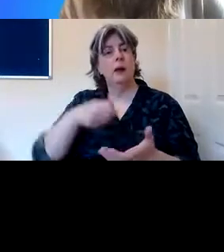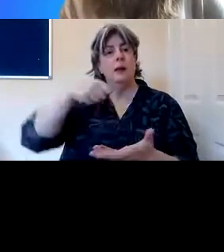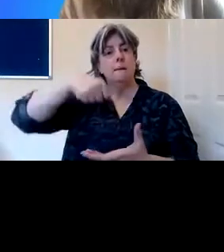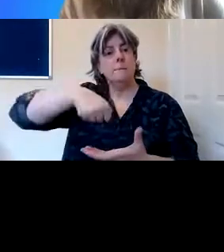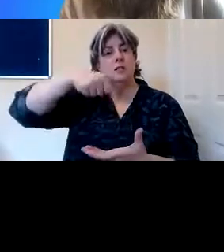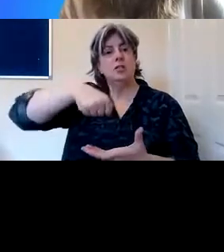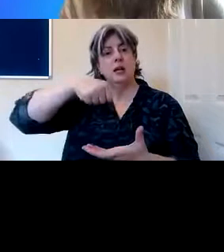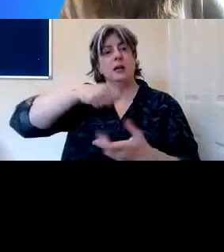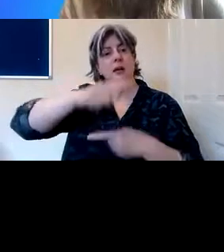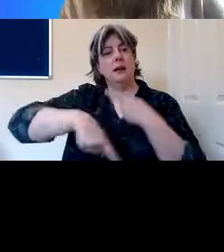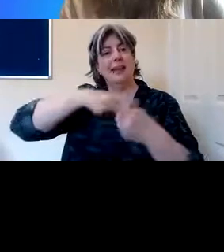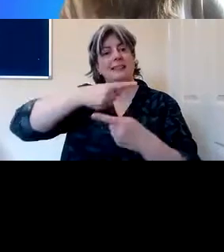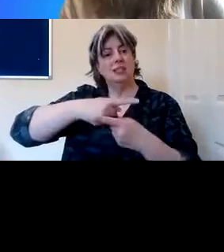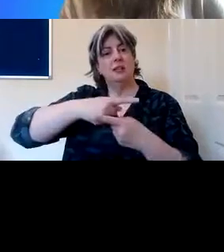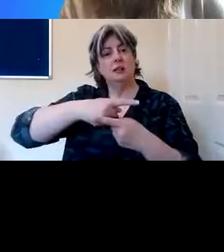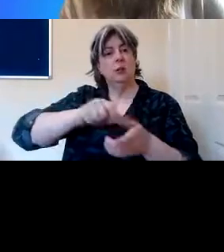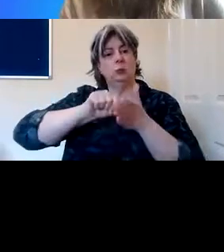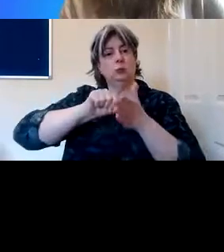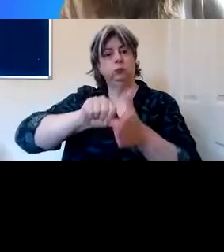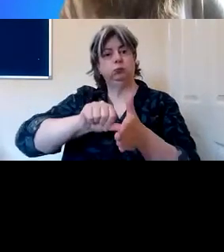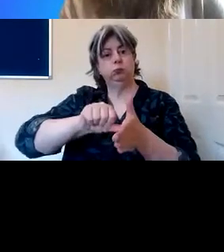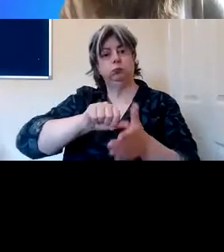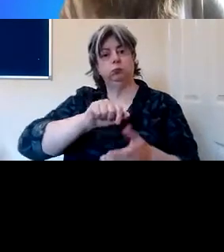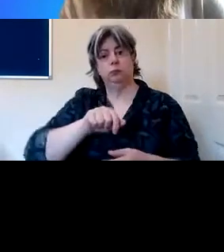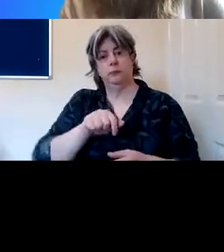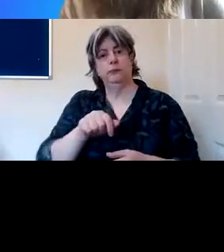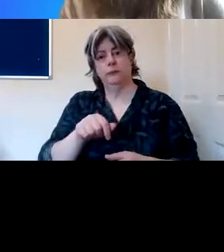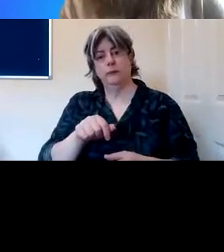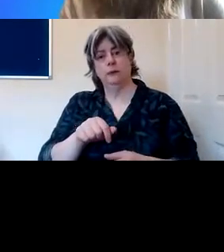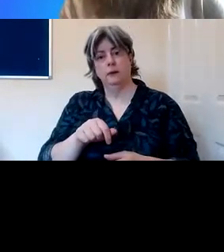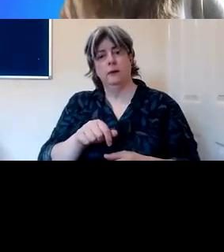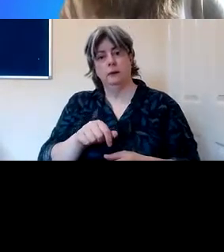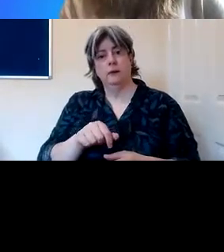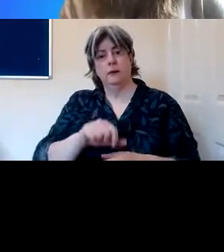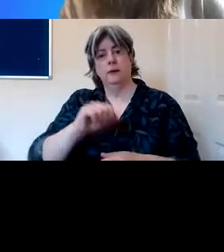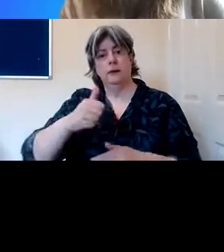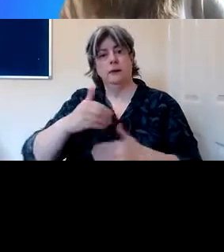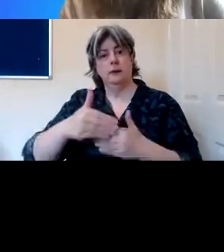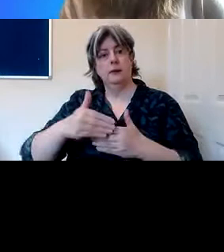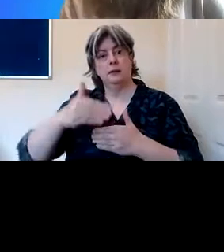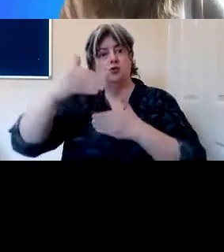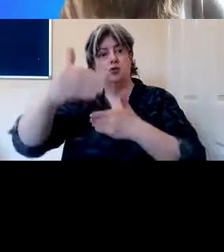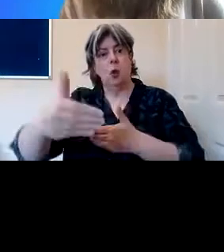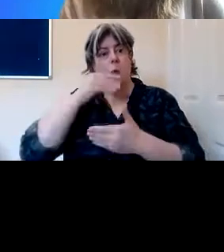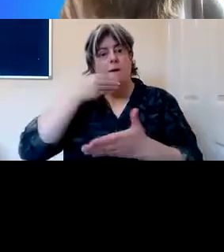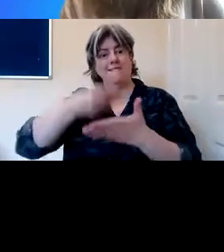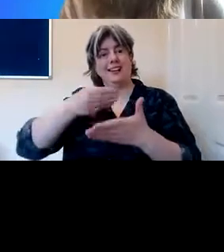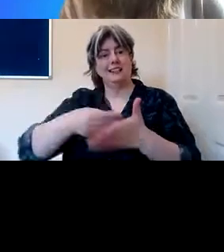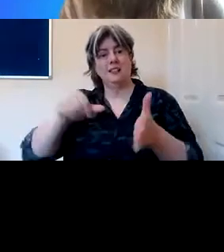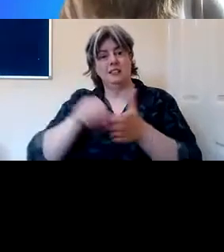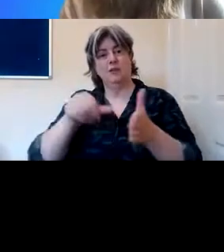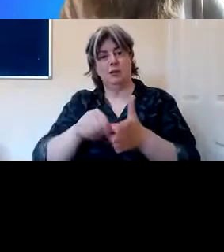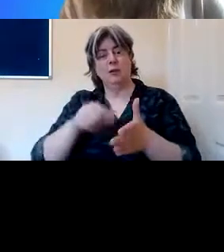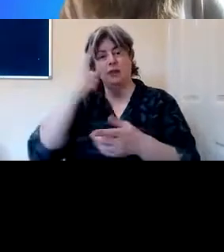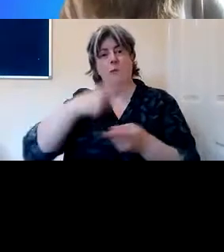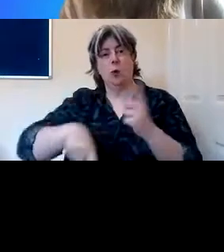is very, very tough. The whole of the next Senedd term is going to be financially very difficult. I think we've all just got to confront